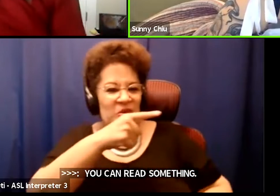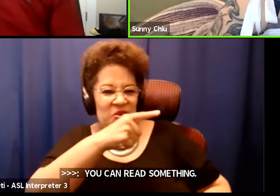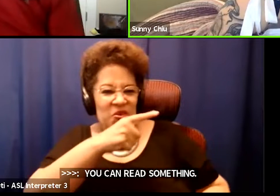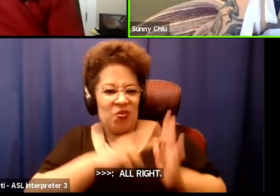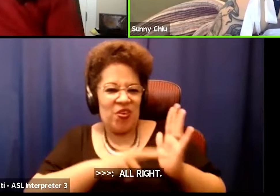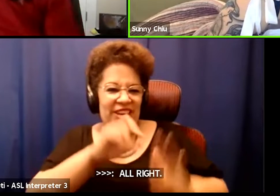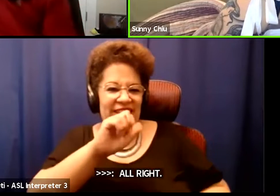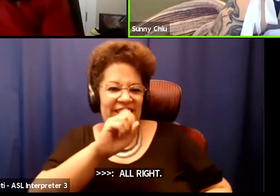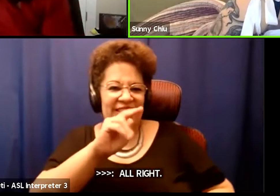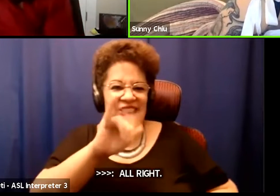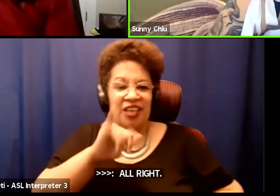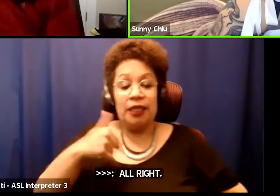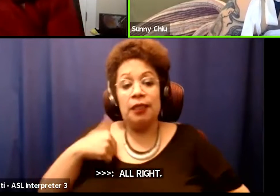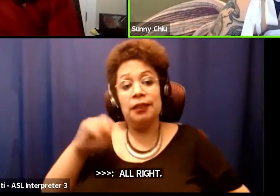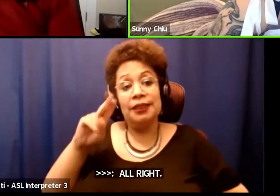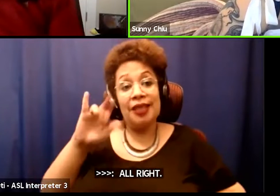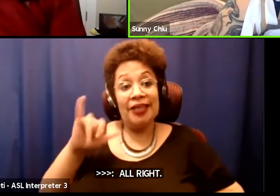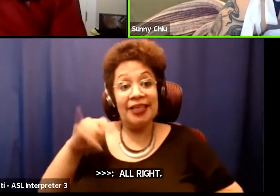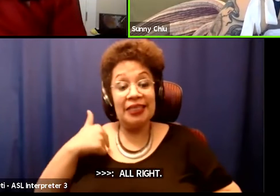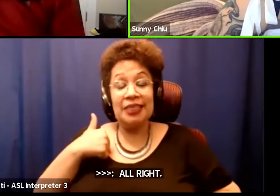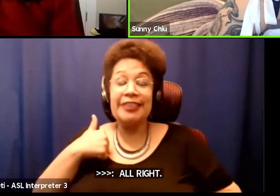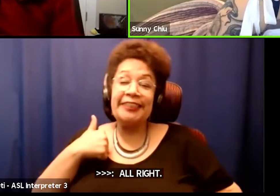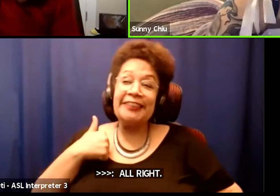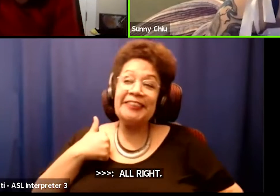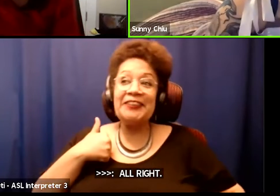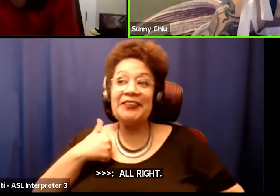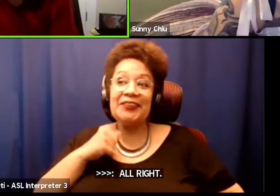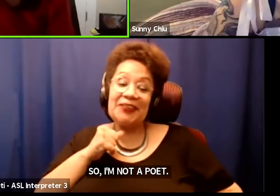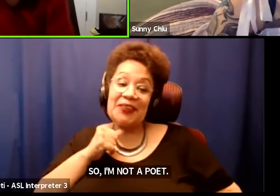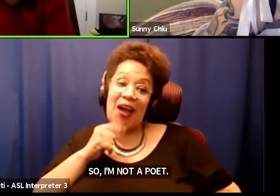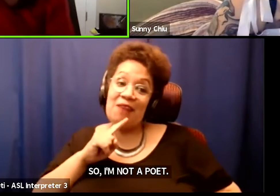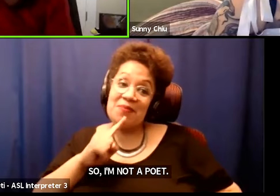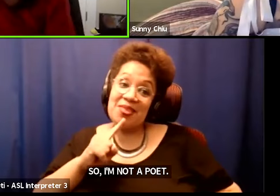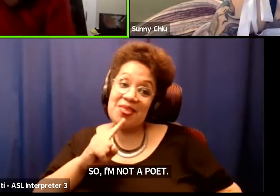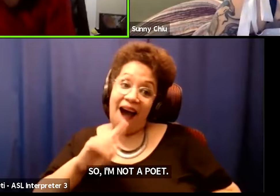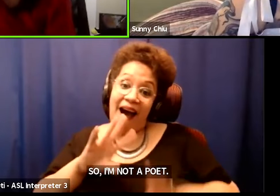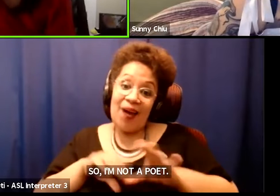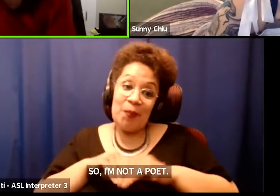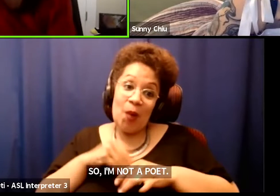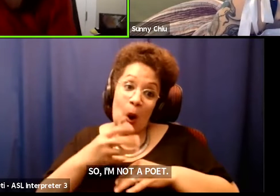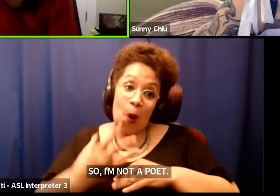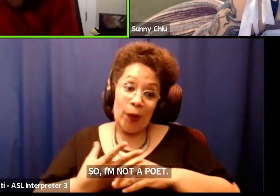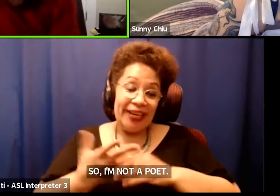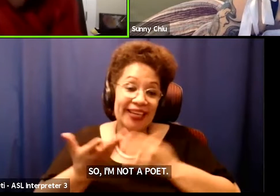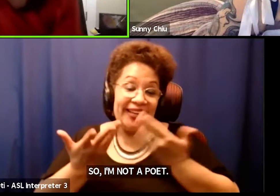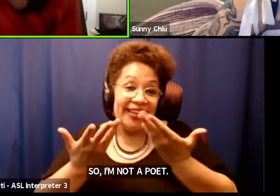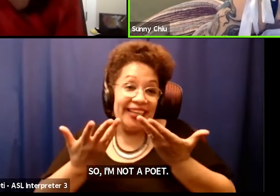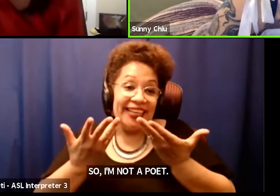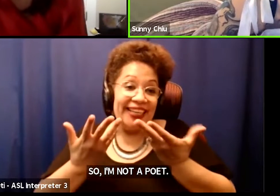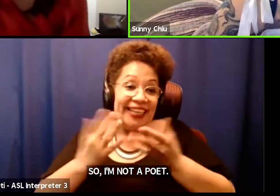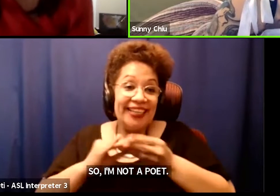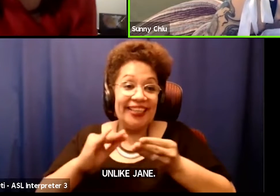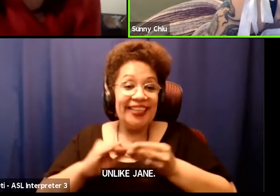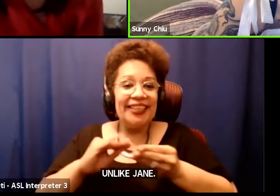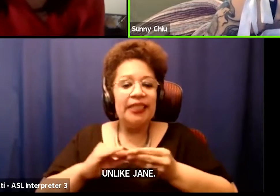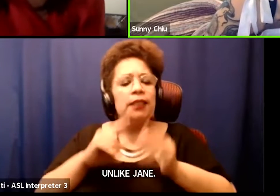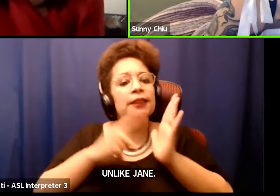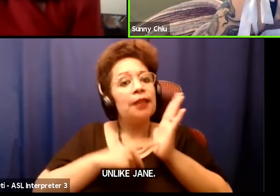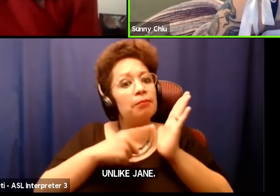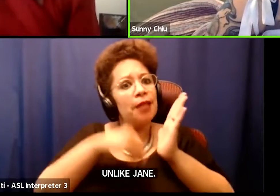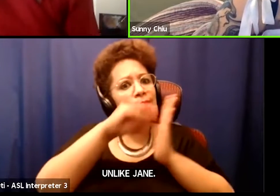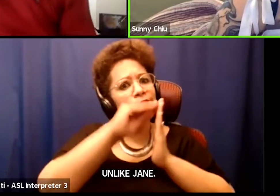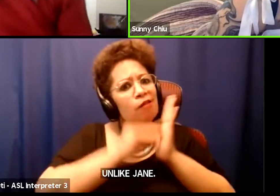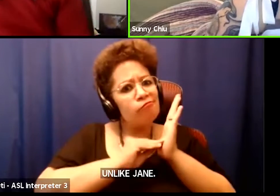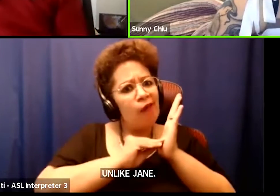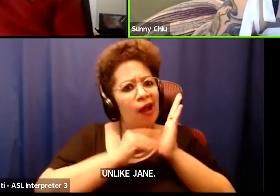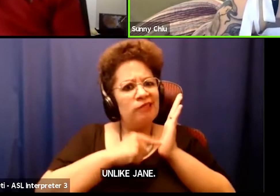So I'm not a poet, unlike Jane, but sometimes I get really mad and I write things down, and usually that happens in